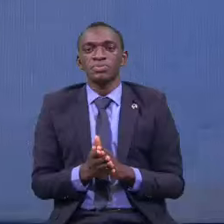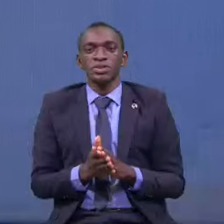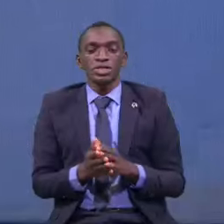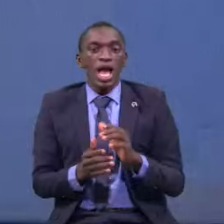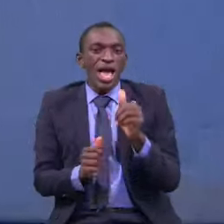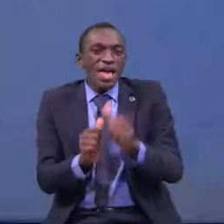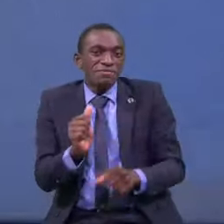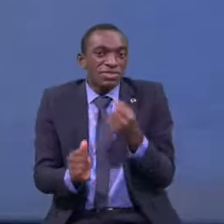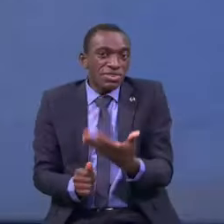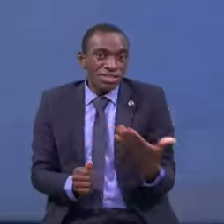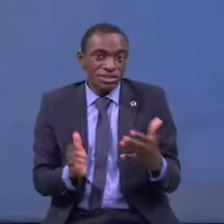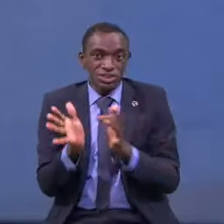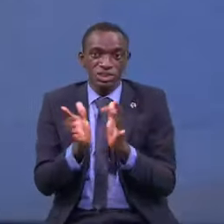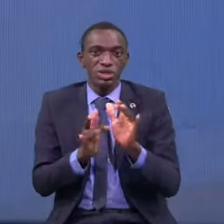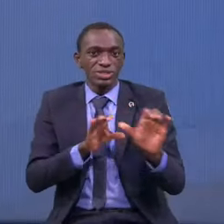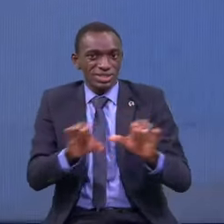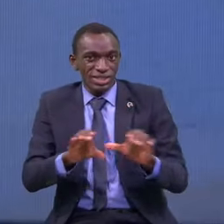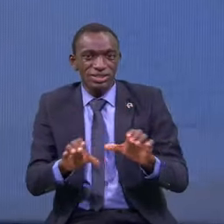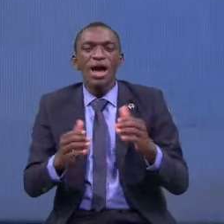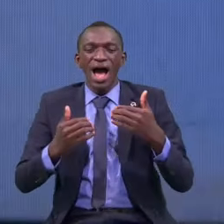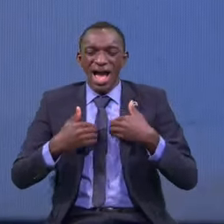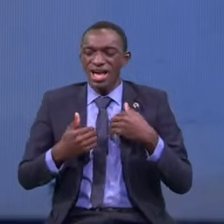Everything Jesus did has a meaning.